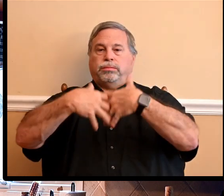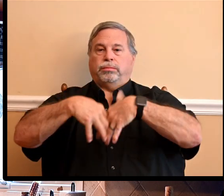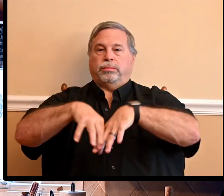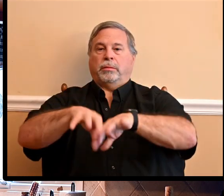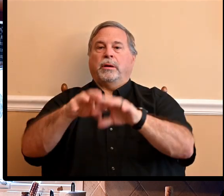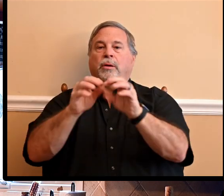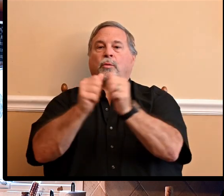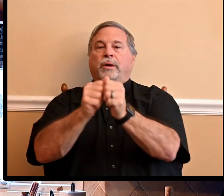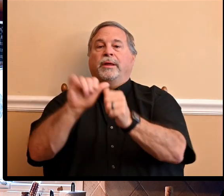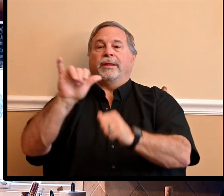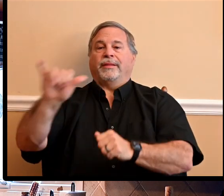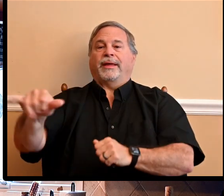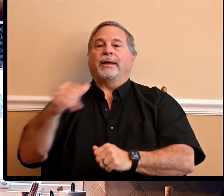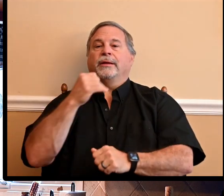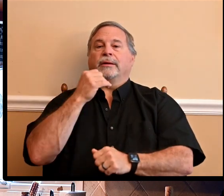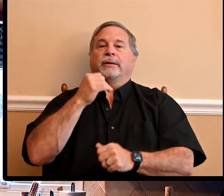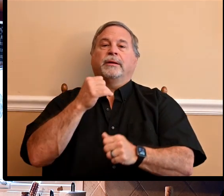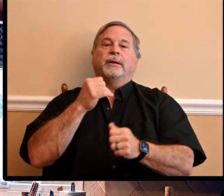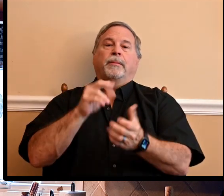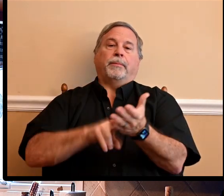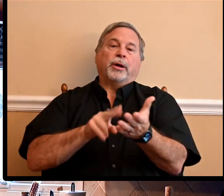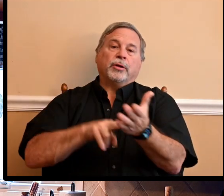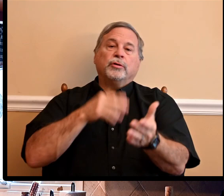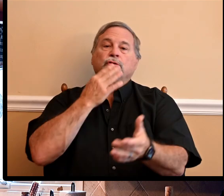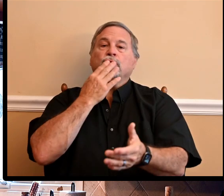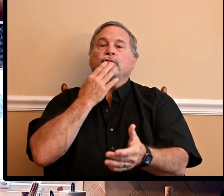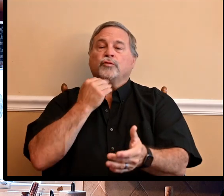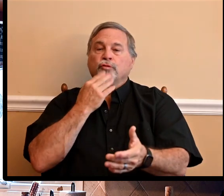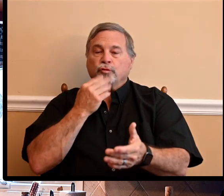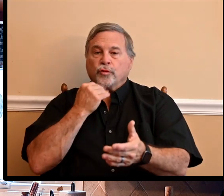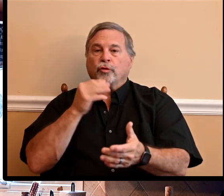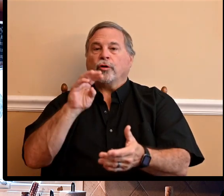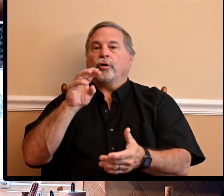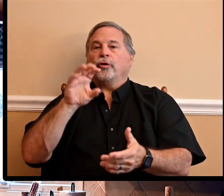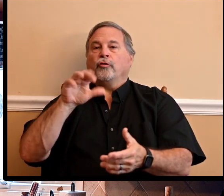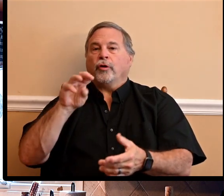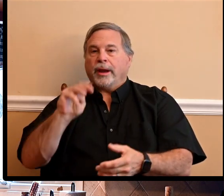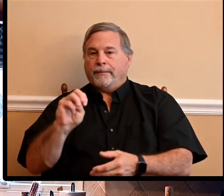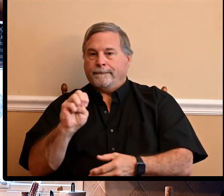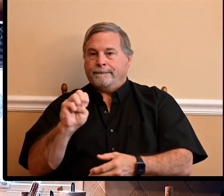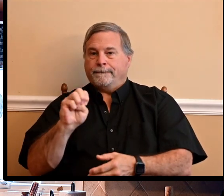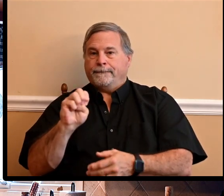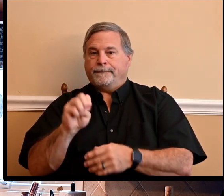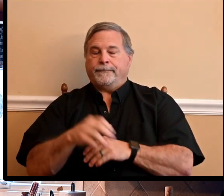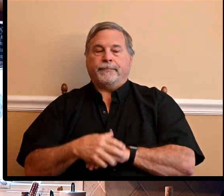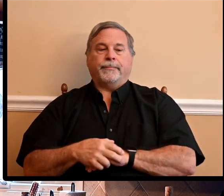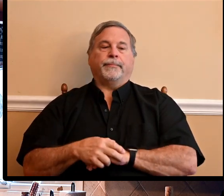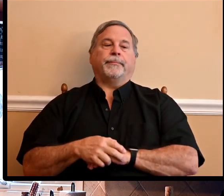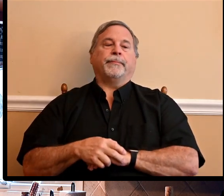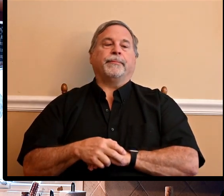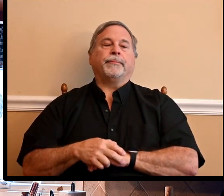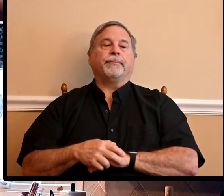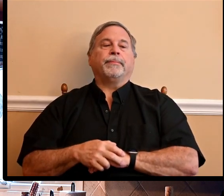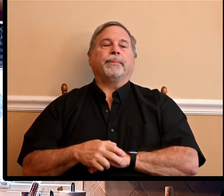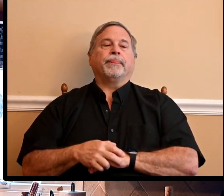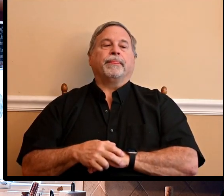And we're going to let it incorporate it with that sugar and butter cream that we just made.